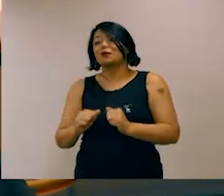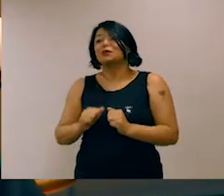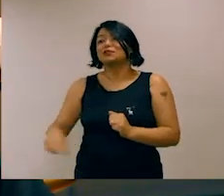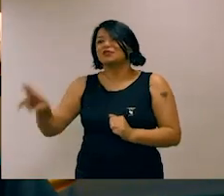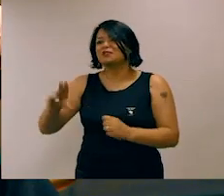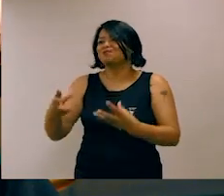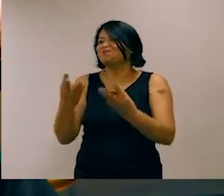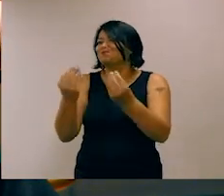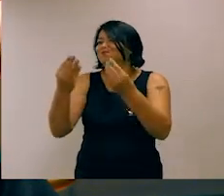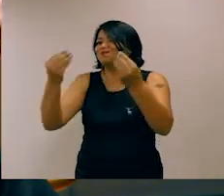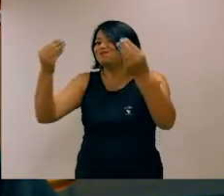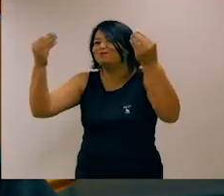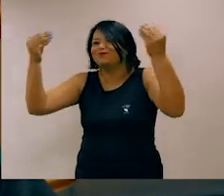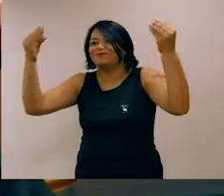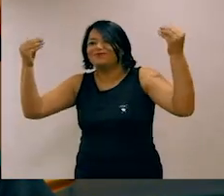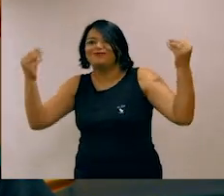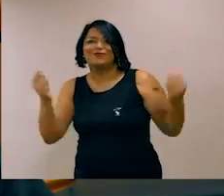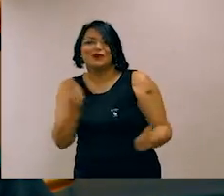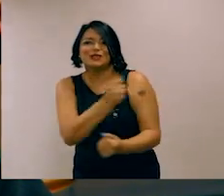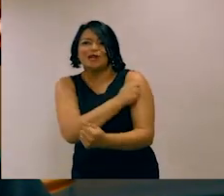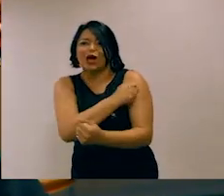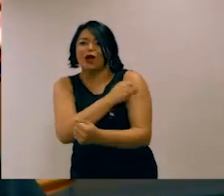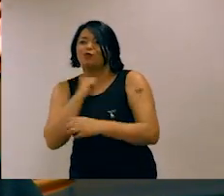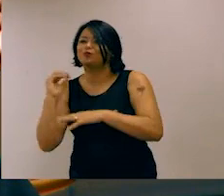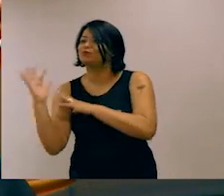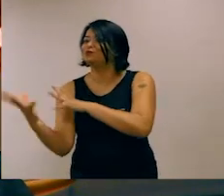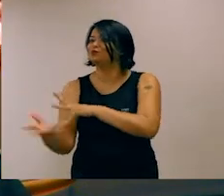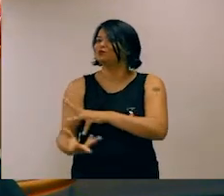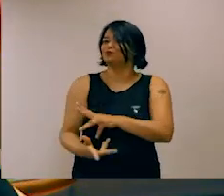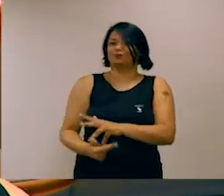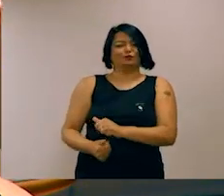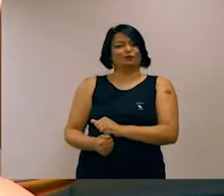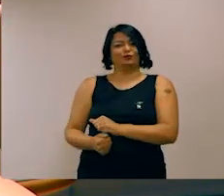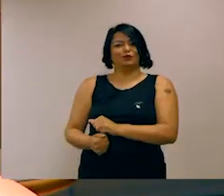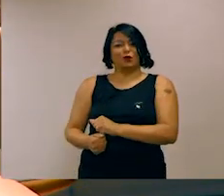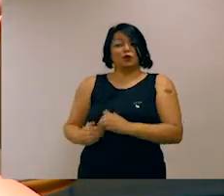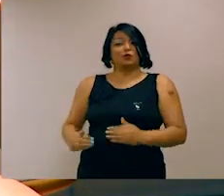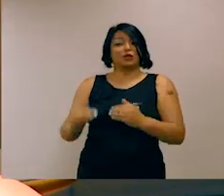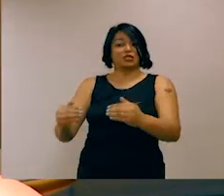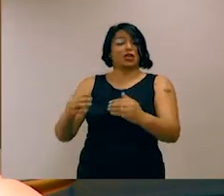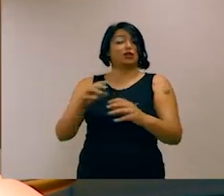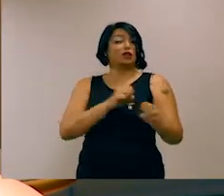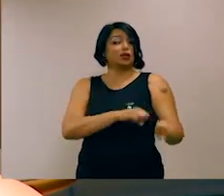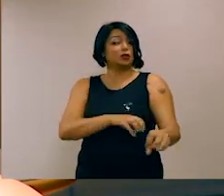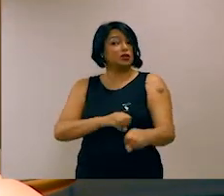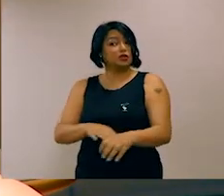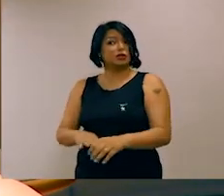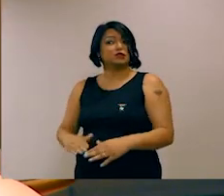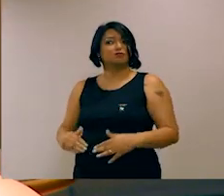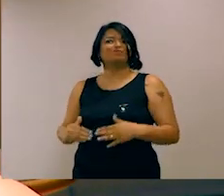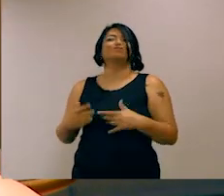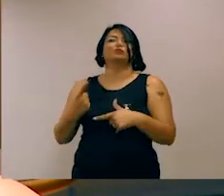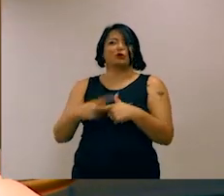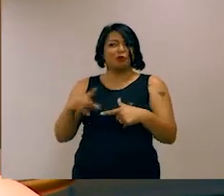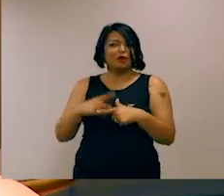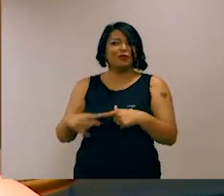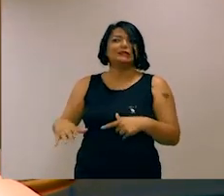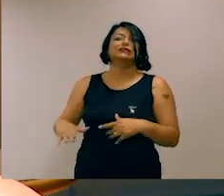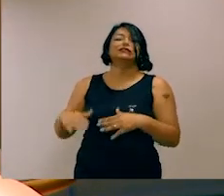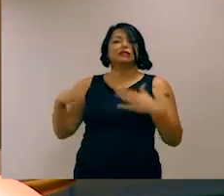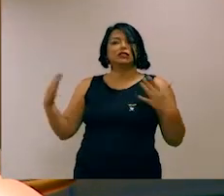Ministry of Education. So it's a huge problem, and we need to think from the beginning on solutions that are scalable.